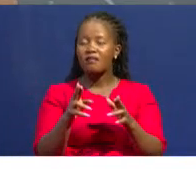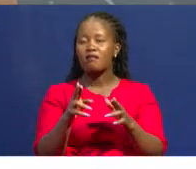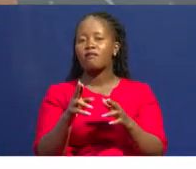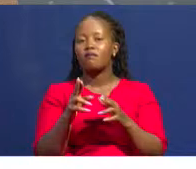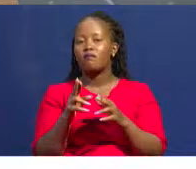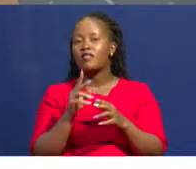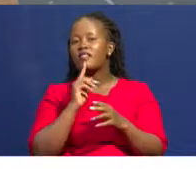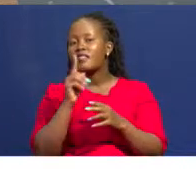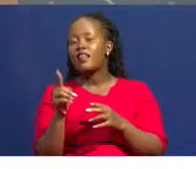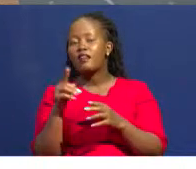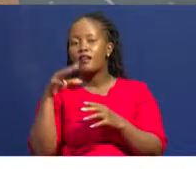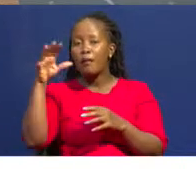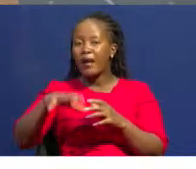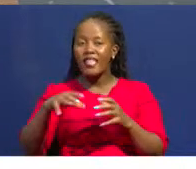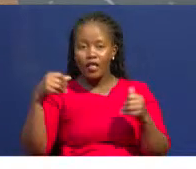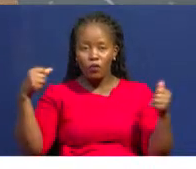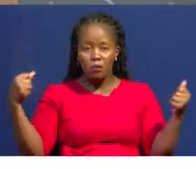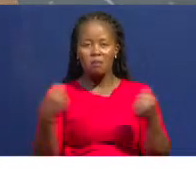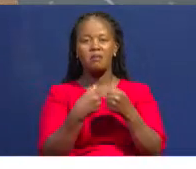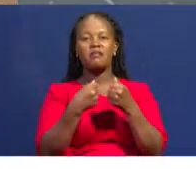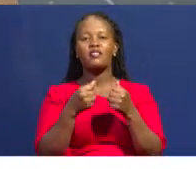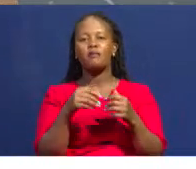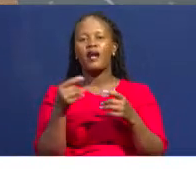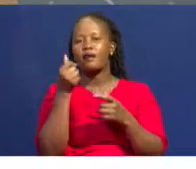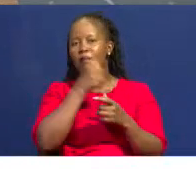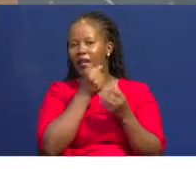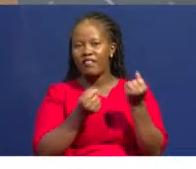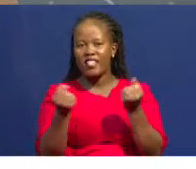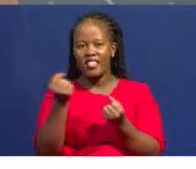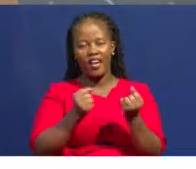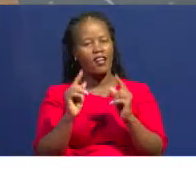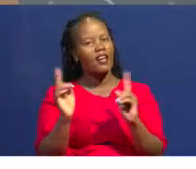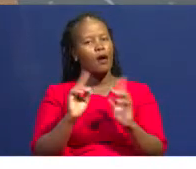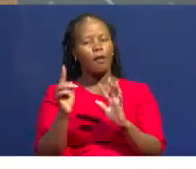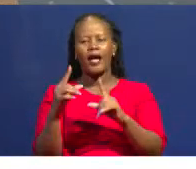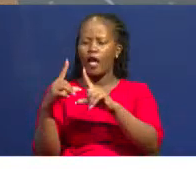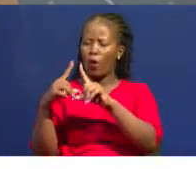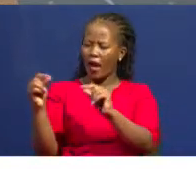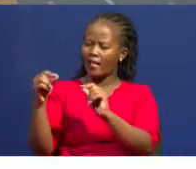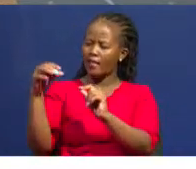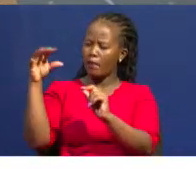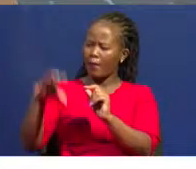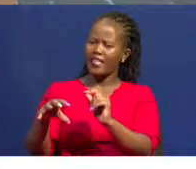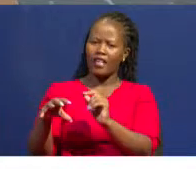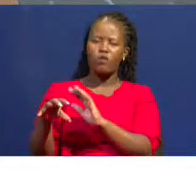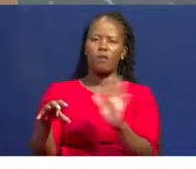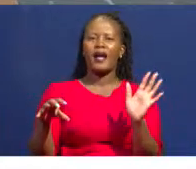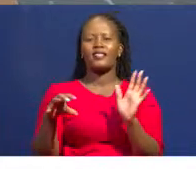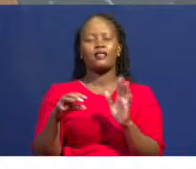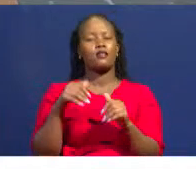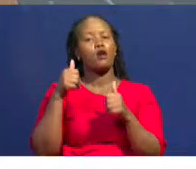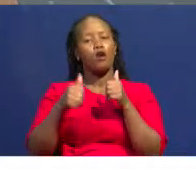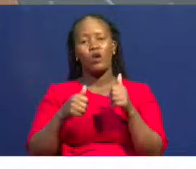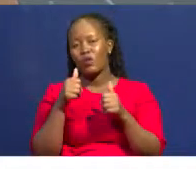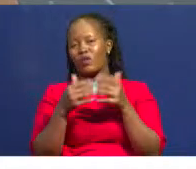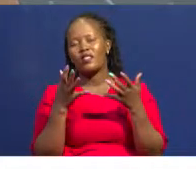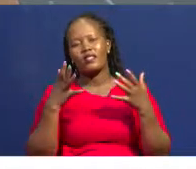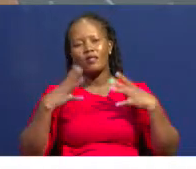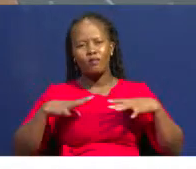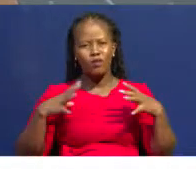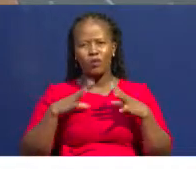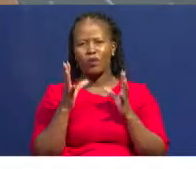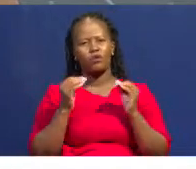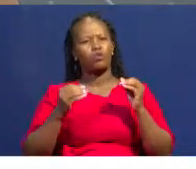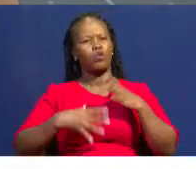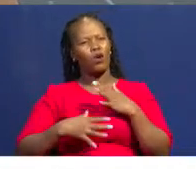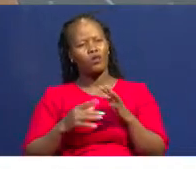hit by a small car or a roll. You just mention the word matatu, which is very sweet to the viewers and to